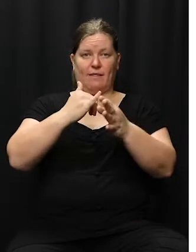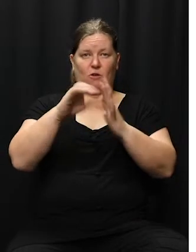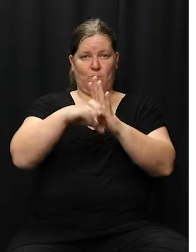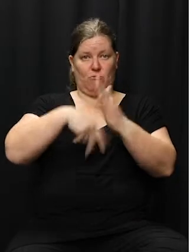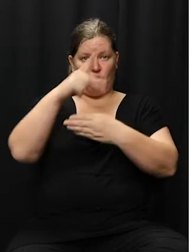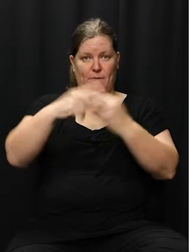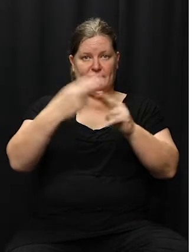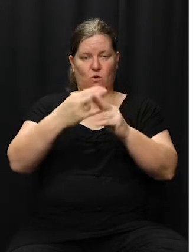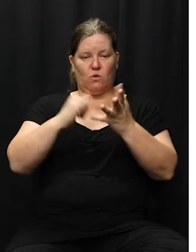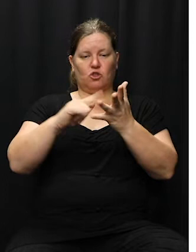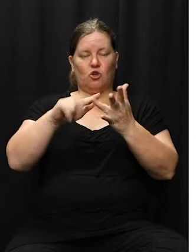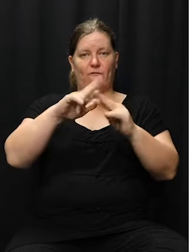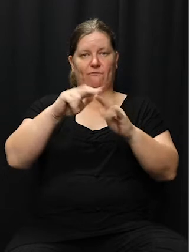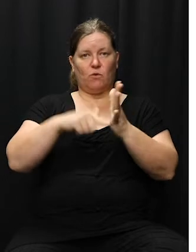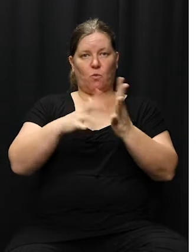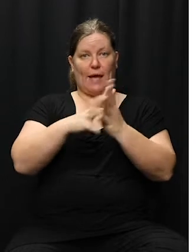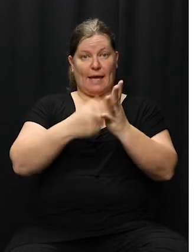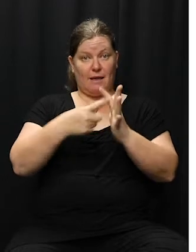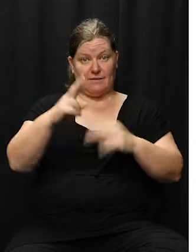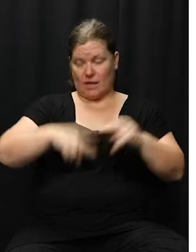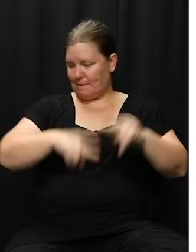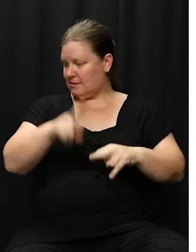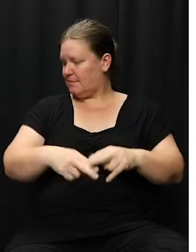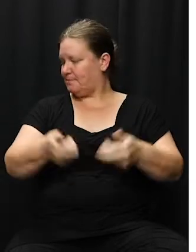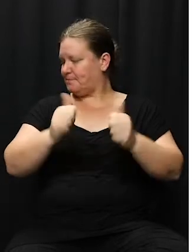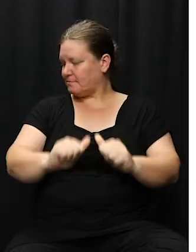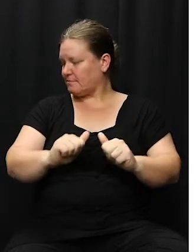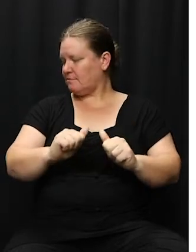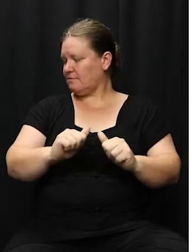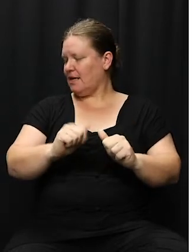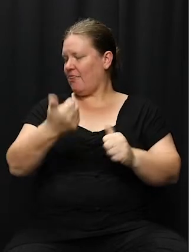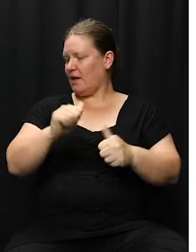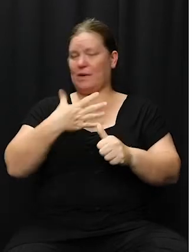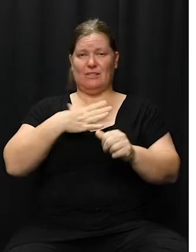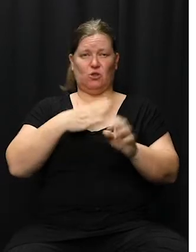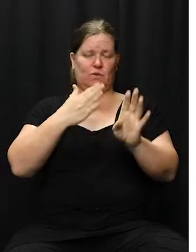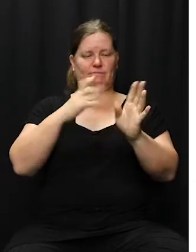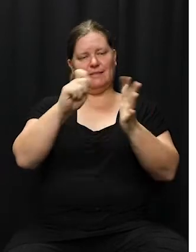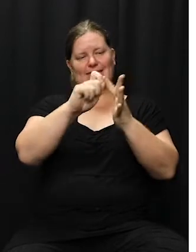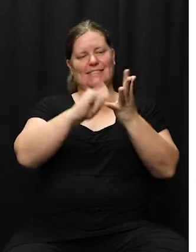So I'm still working with computer programmers on software development.